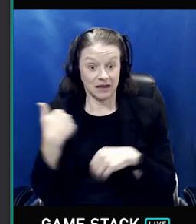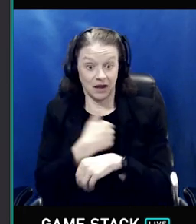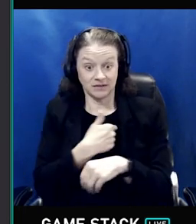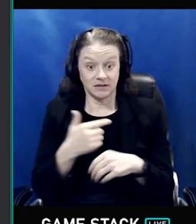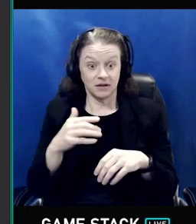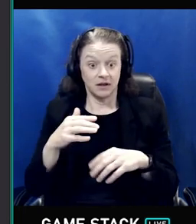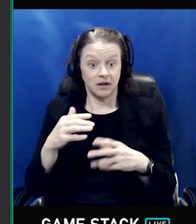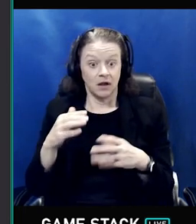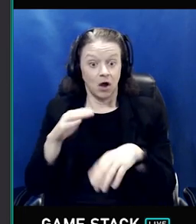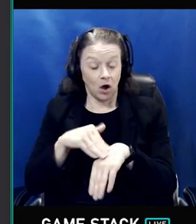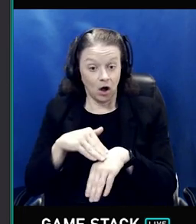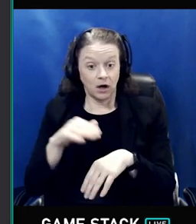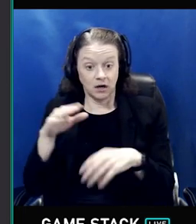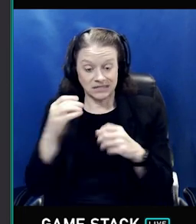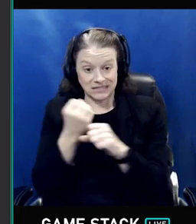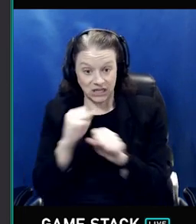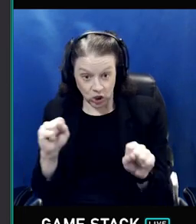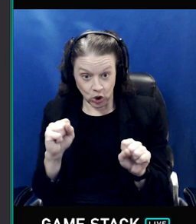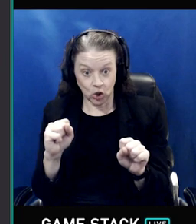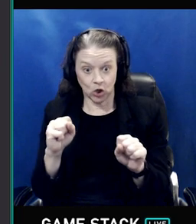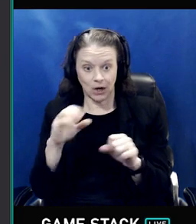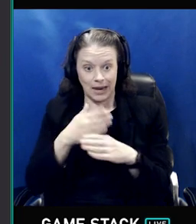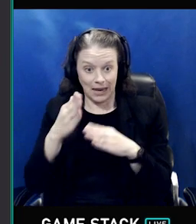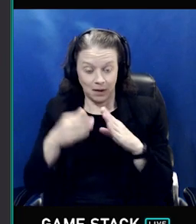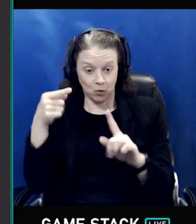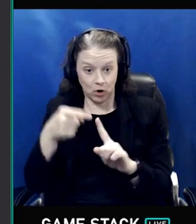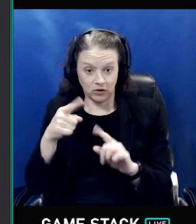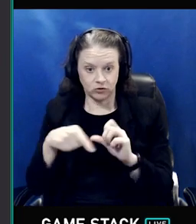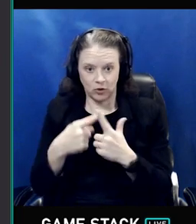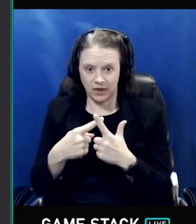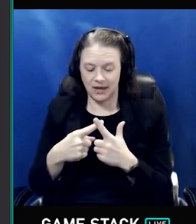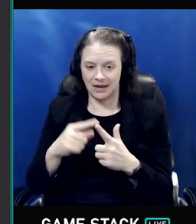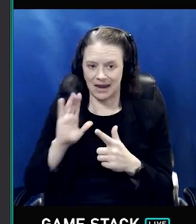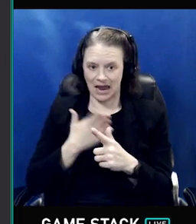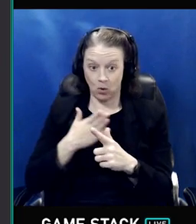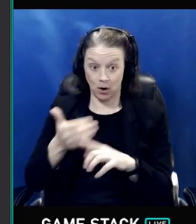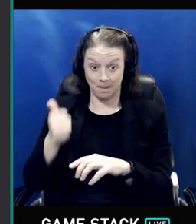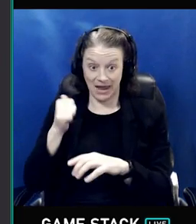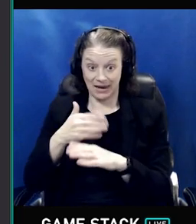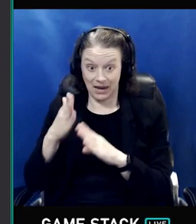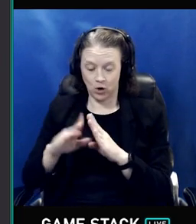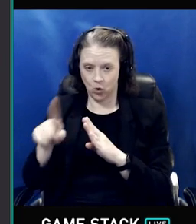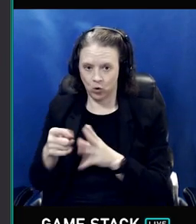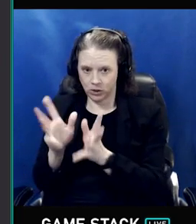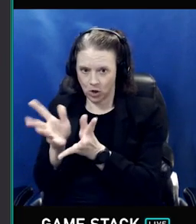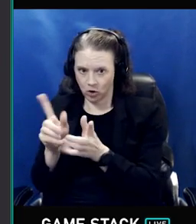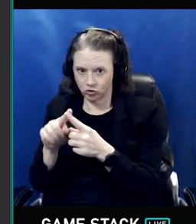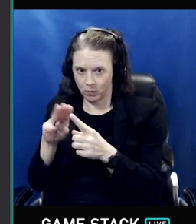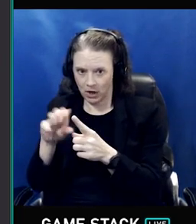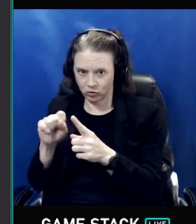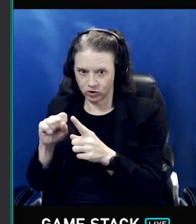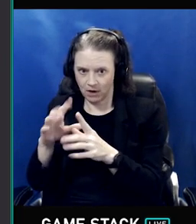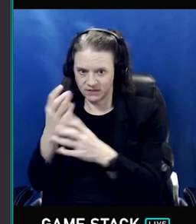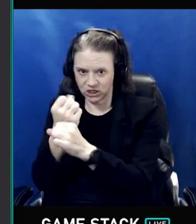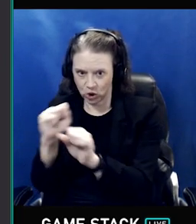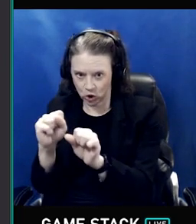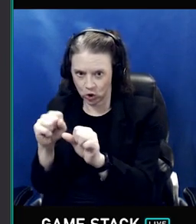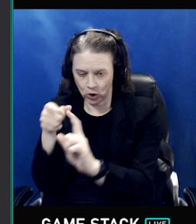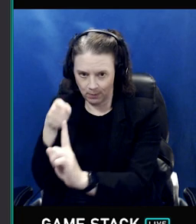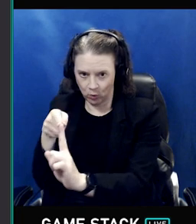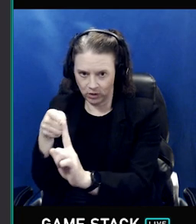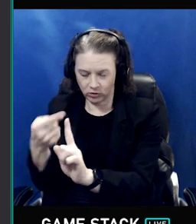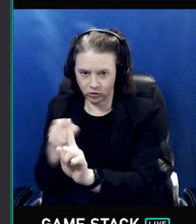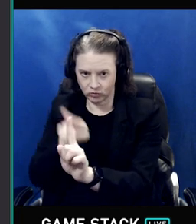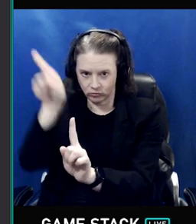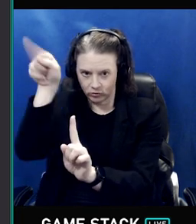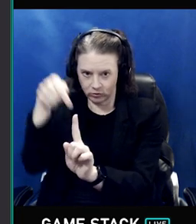talk through back-end, intranet, Microsoft-only traffic to reach the service endpoint of Cosmos DB and back again. It just doesn't